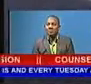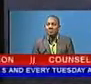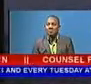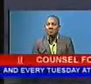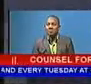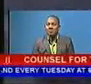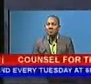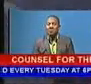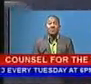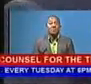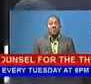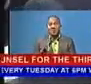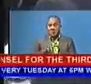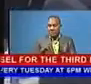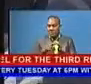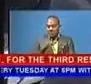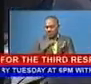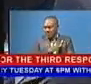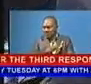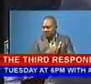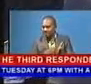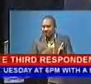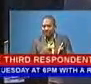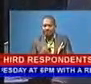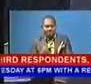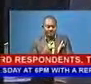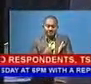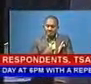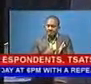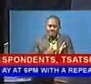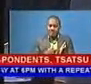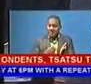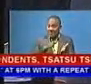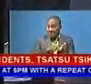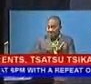The numbering of the exhibit, the exhibit numbers, the...